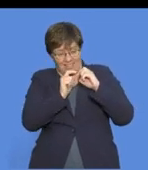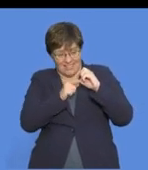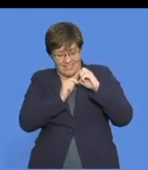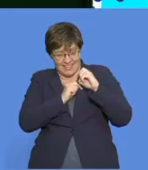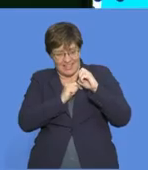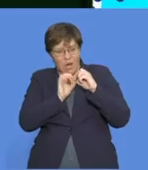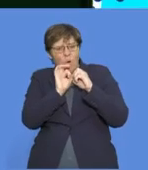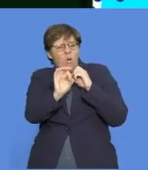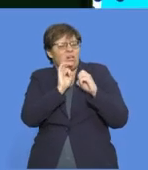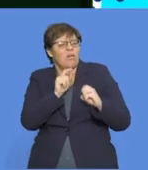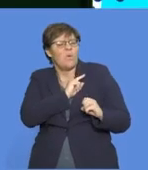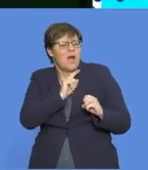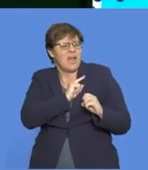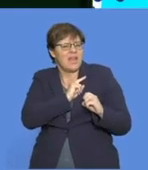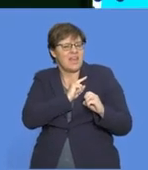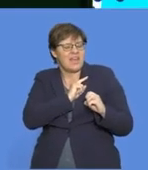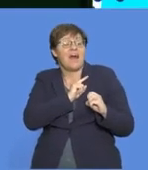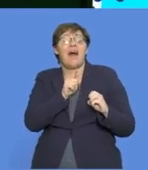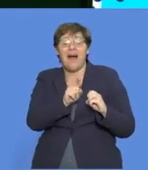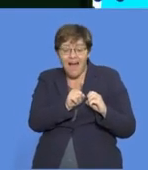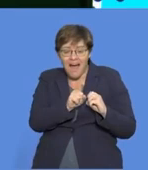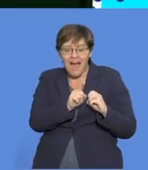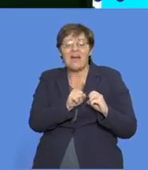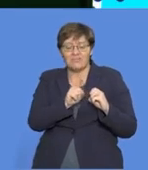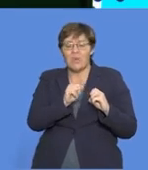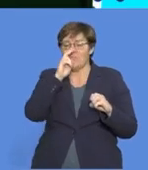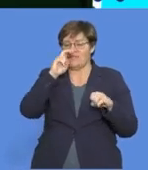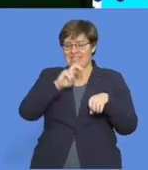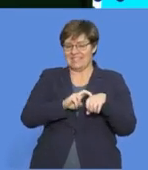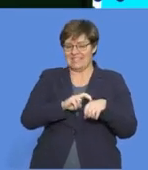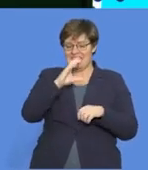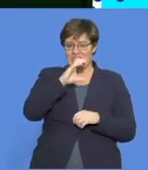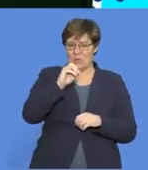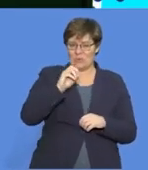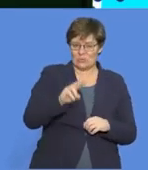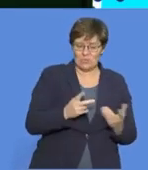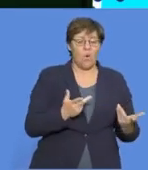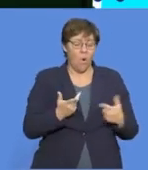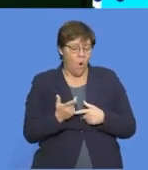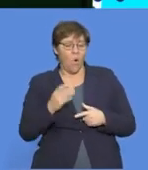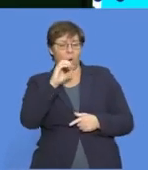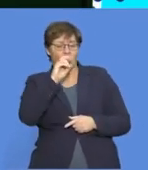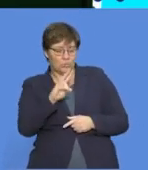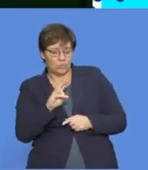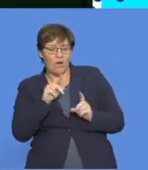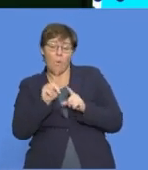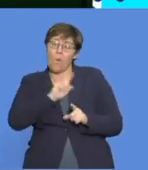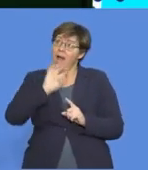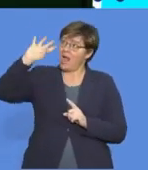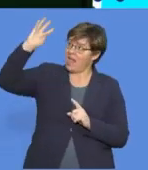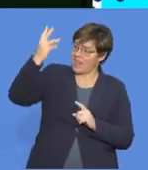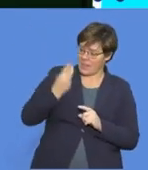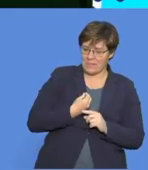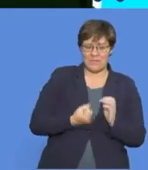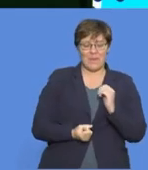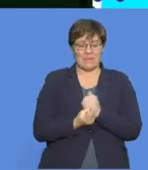so that they can take in the gas needed for photosynthesis. And the cutest thing about these